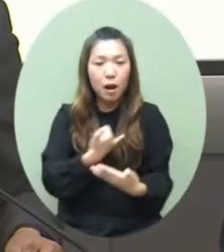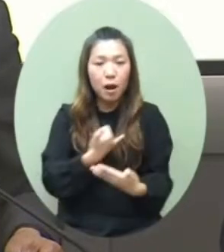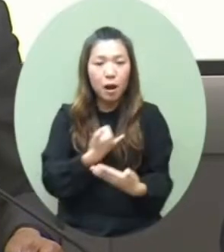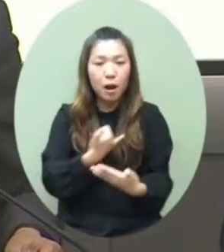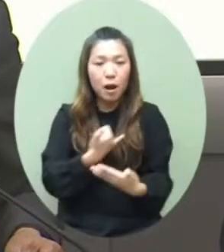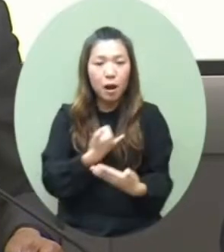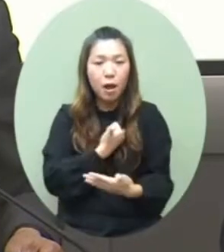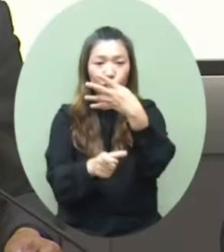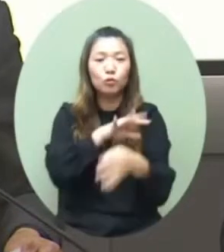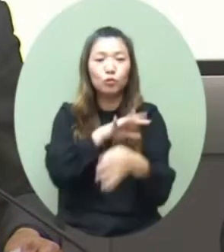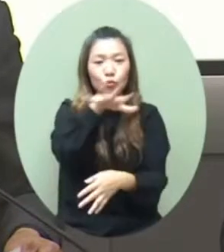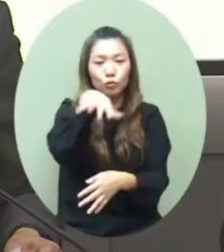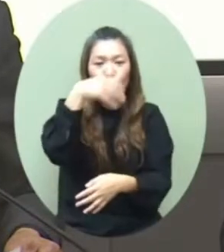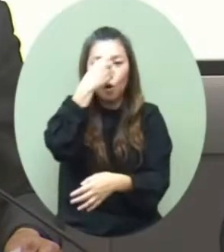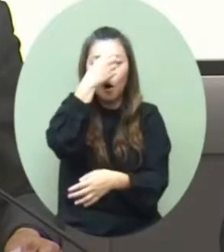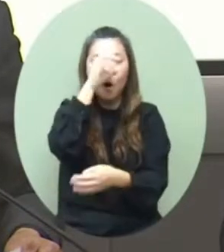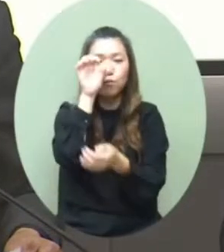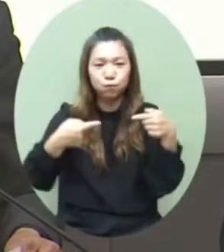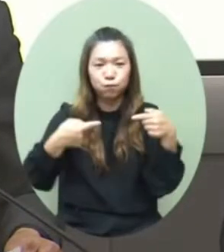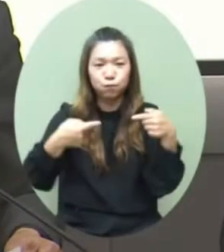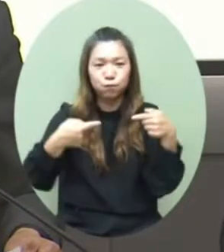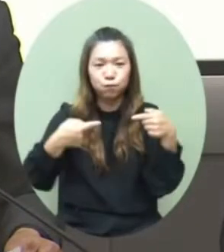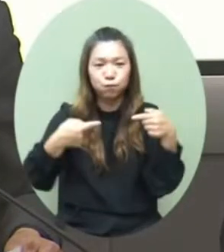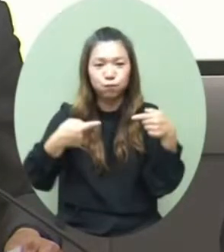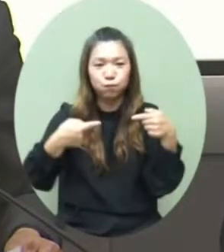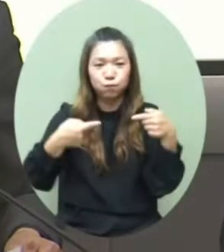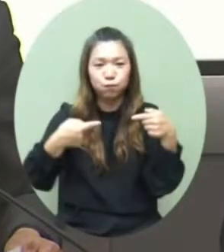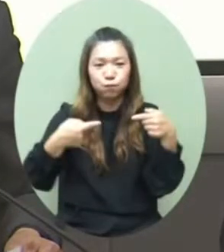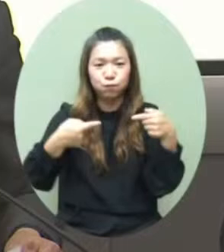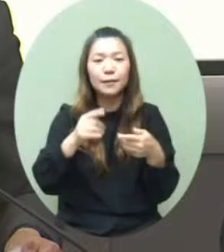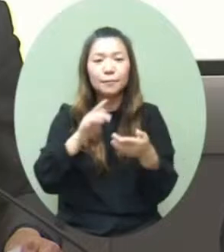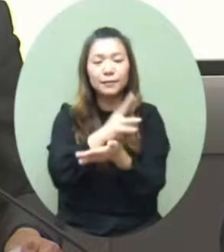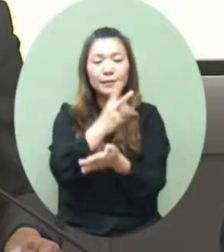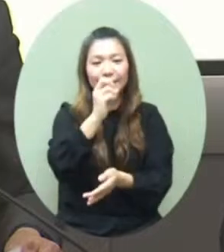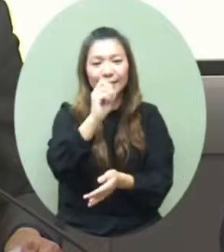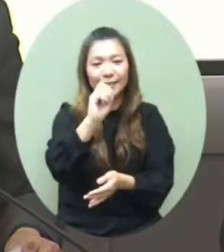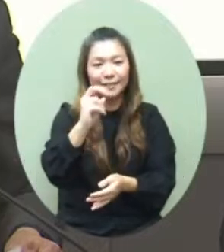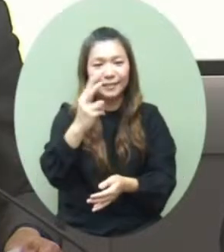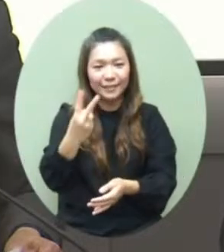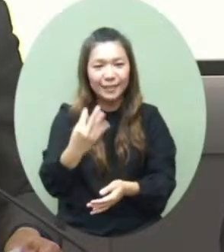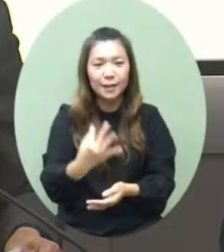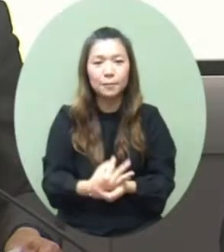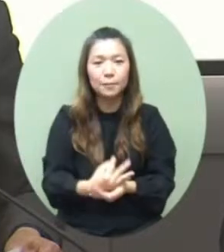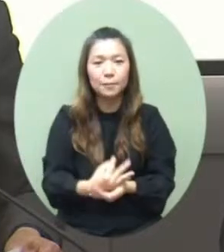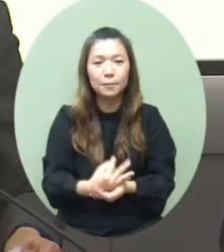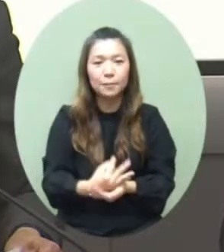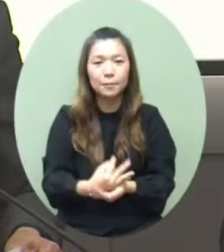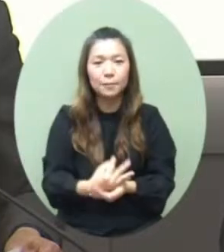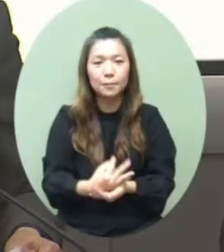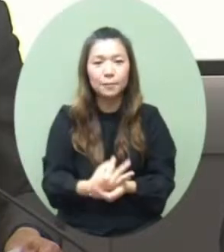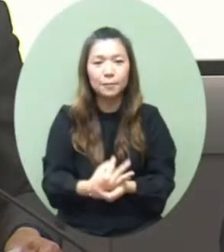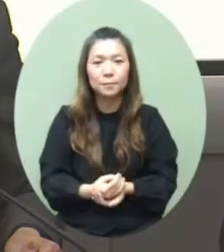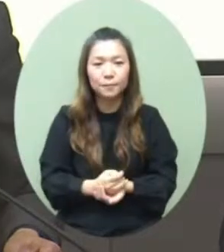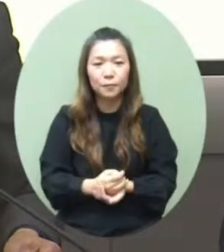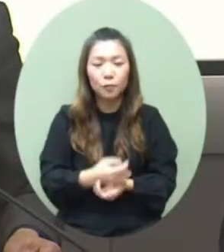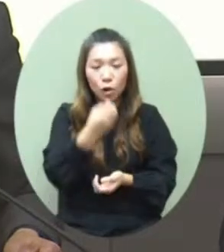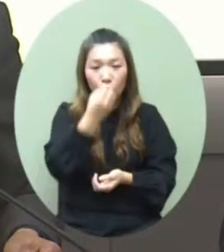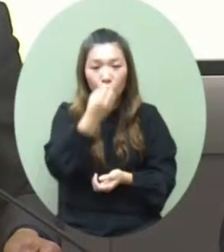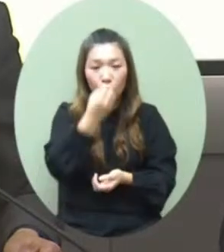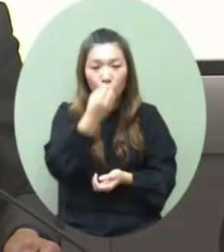This Saturday, on the 29th of April, in all cinemas in Hong Kong, we will hold Cinema